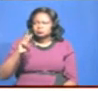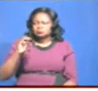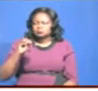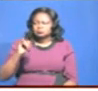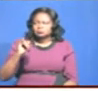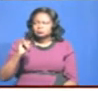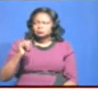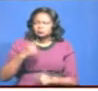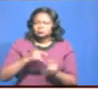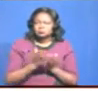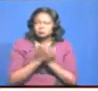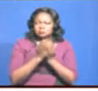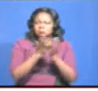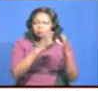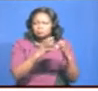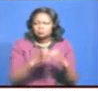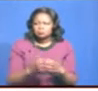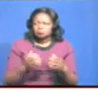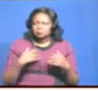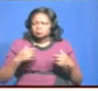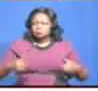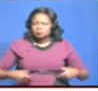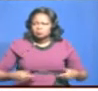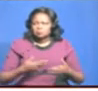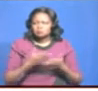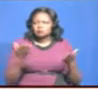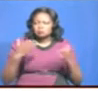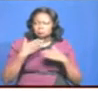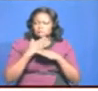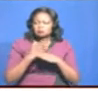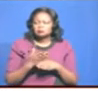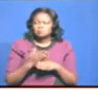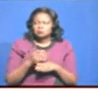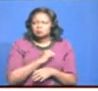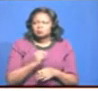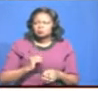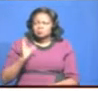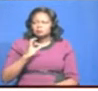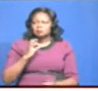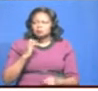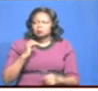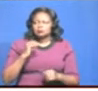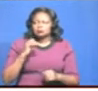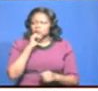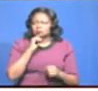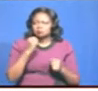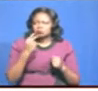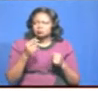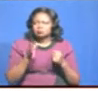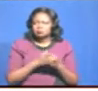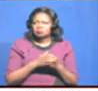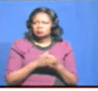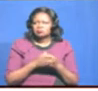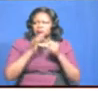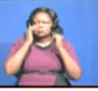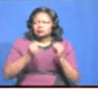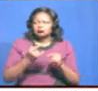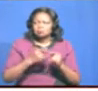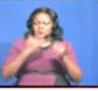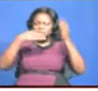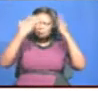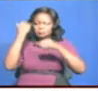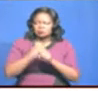from Safina Party. I'm the youngest among the senatorial candidates. I'm 29 years old, just fresh from campus, doing